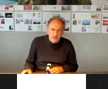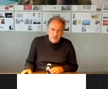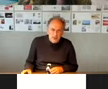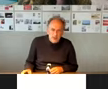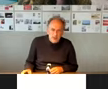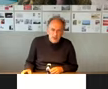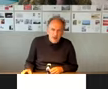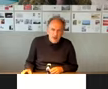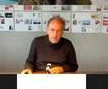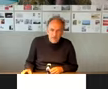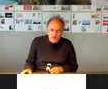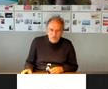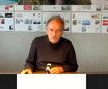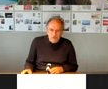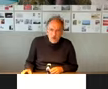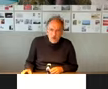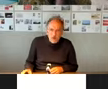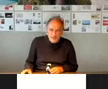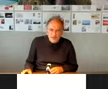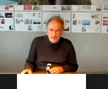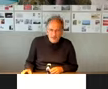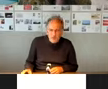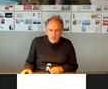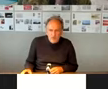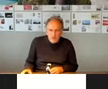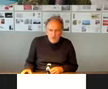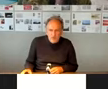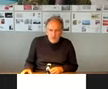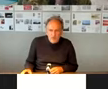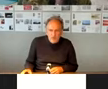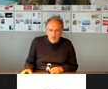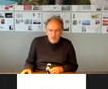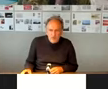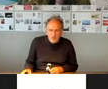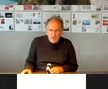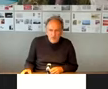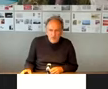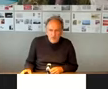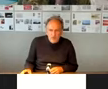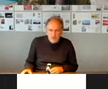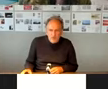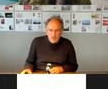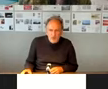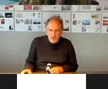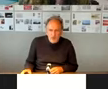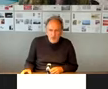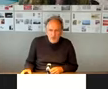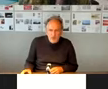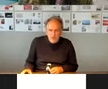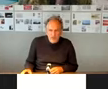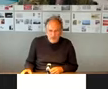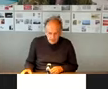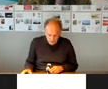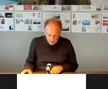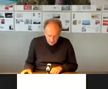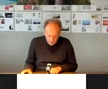You see the library here, and then on the upper floors, you see more organized spaces, the